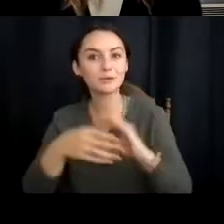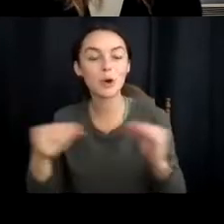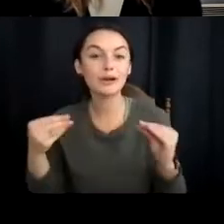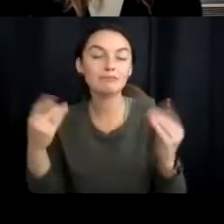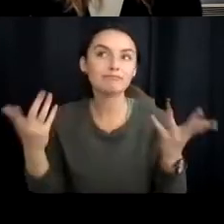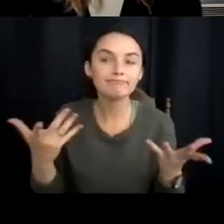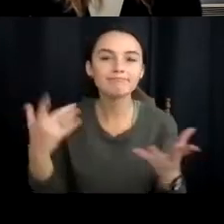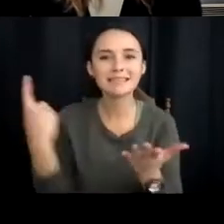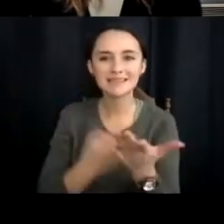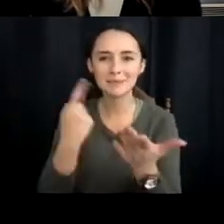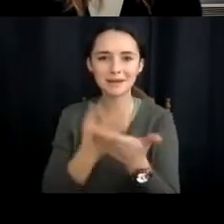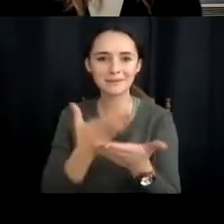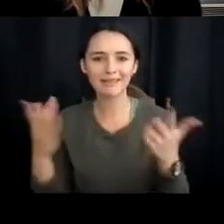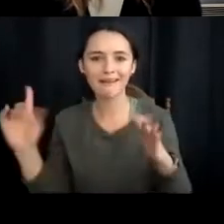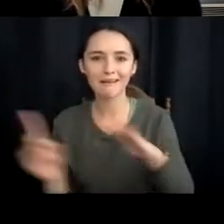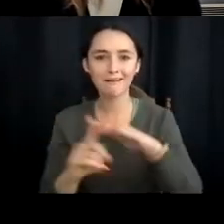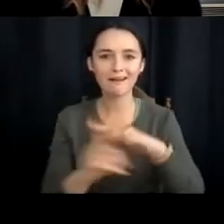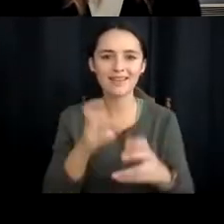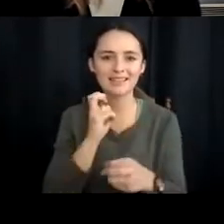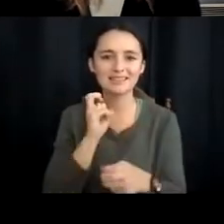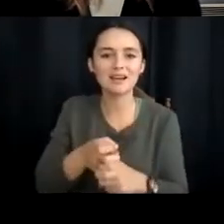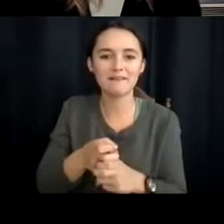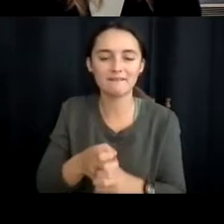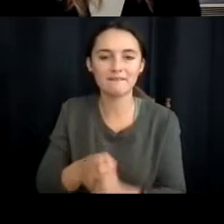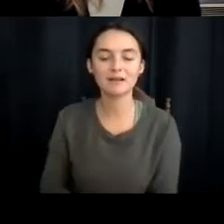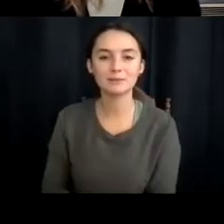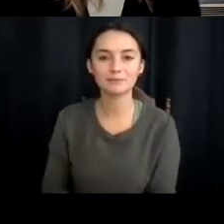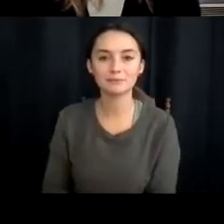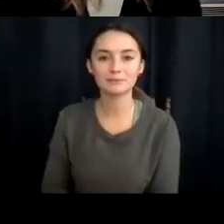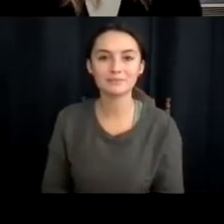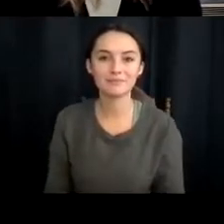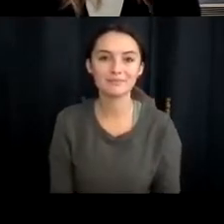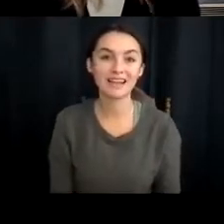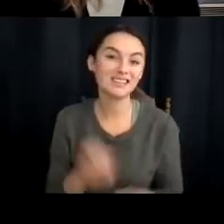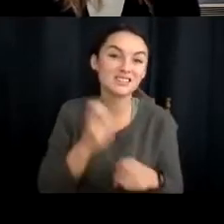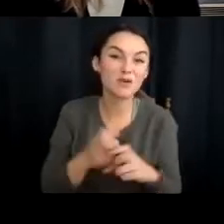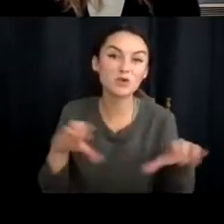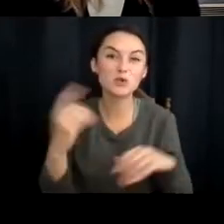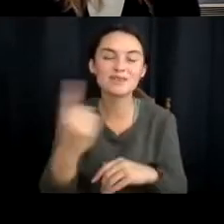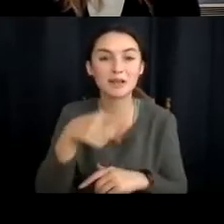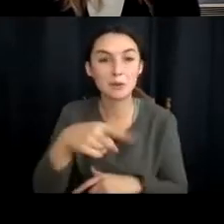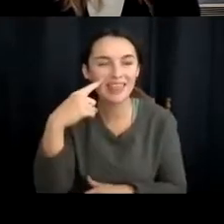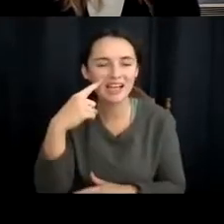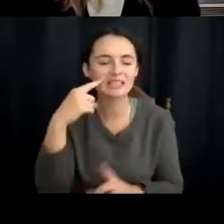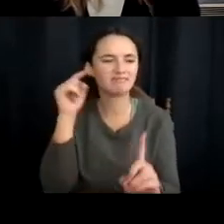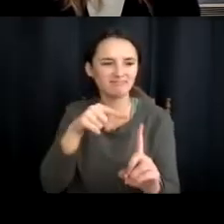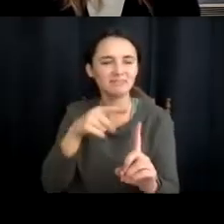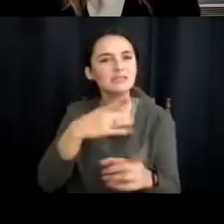hard, right? Sometimes it's hard to do something that you think is right. And maybe there are consequences to that.